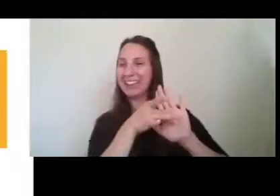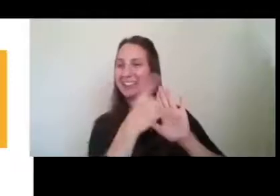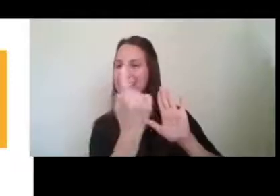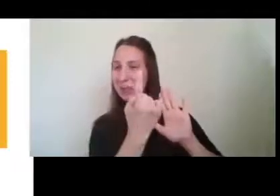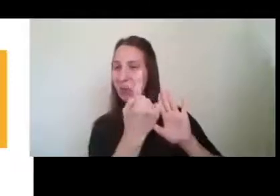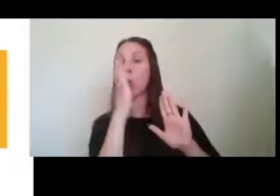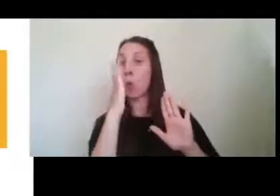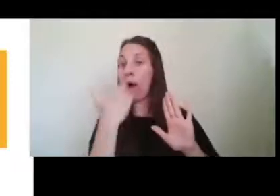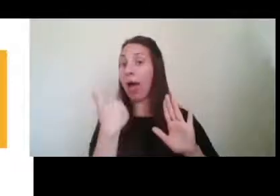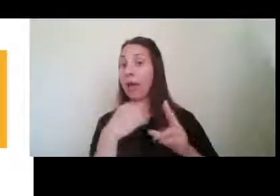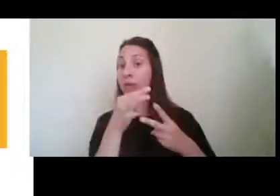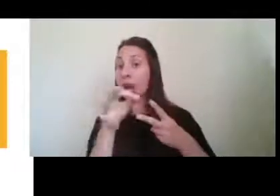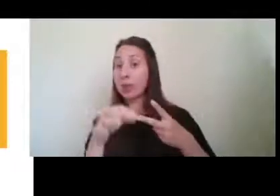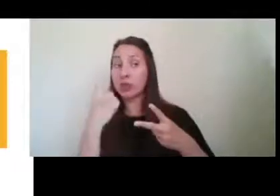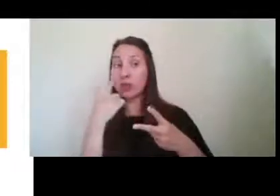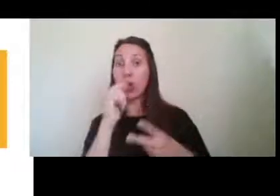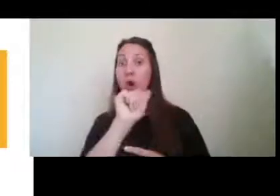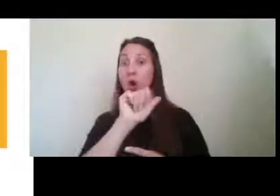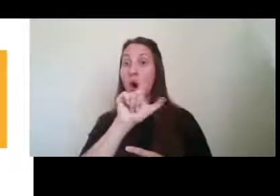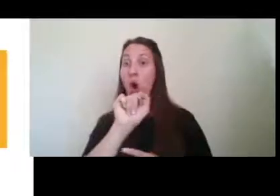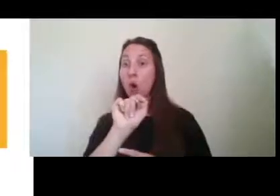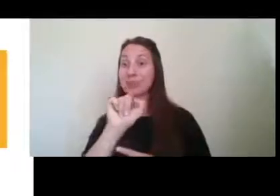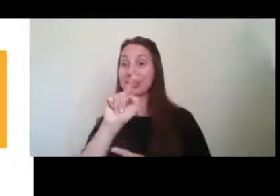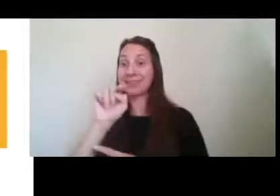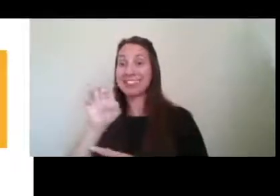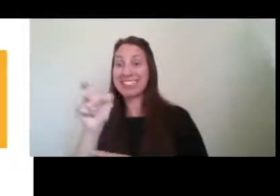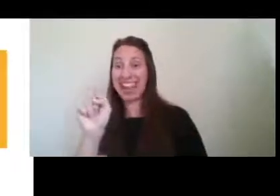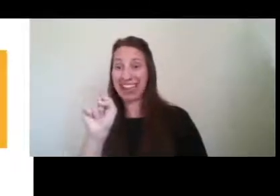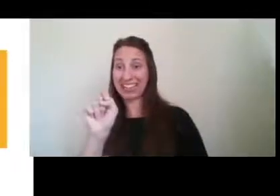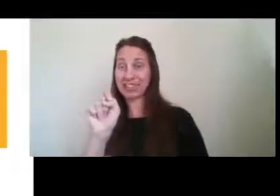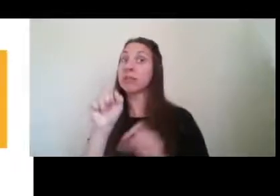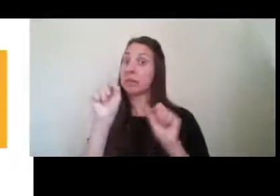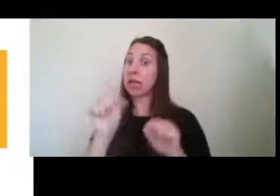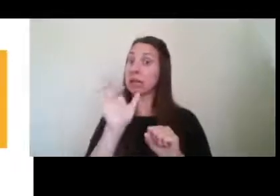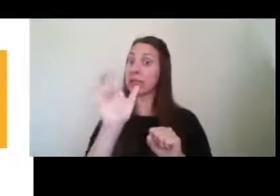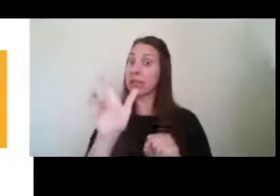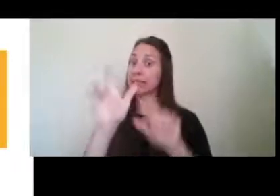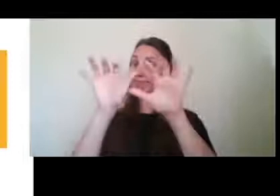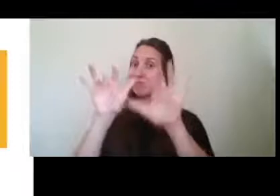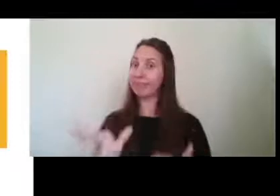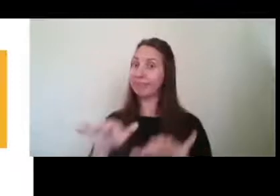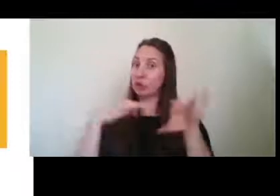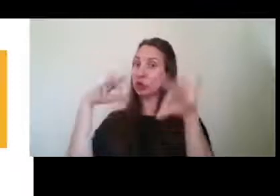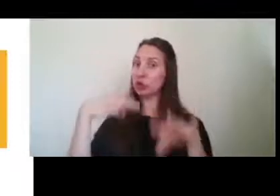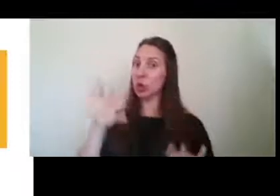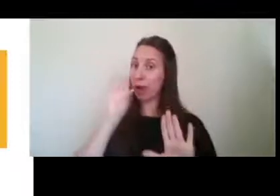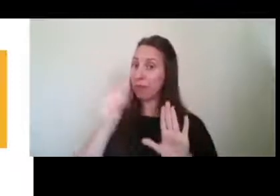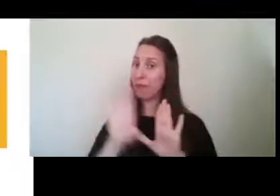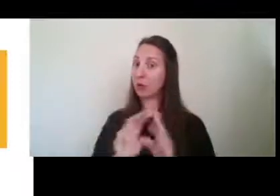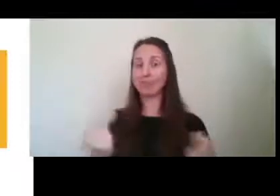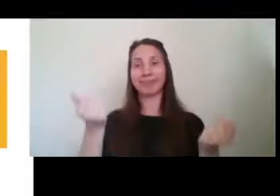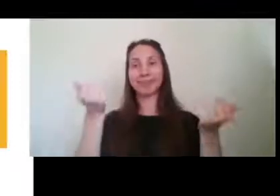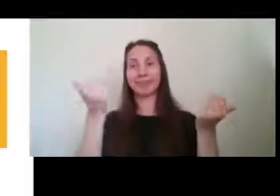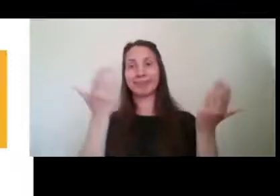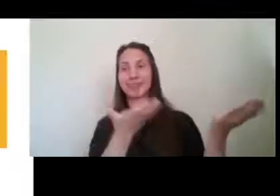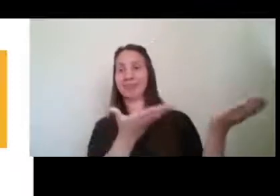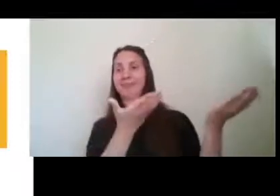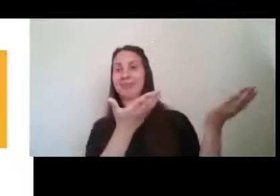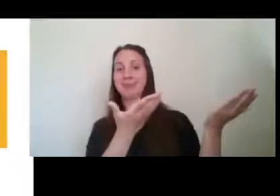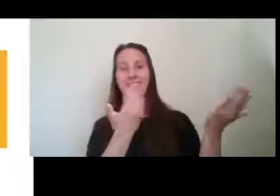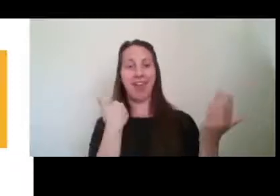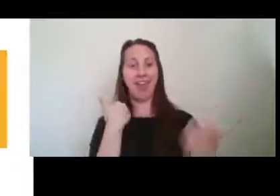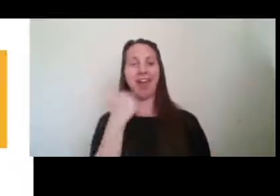text. When you click on that, you can type in and describe the photo. And there you go, you have a alt